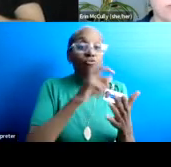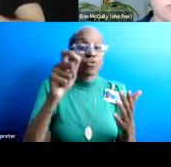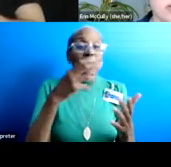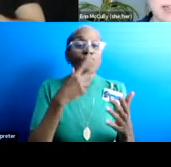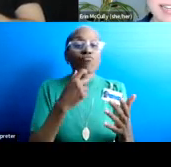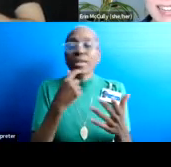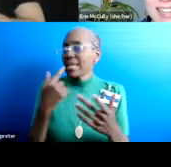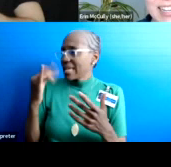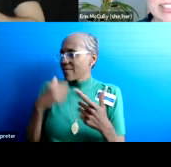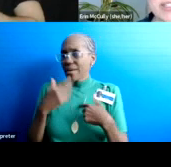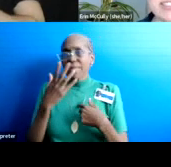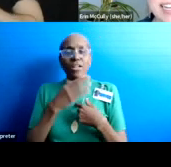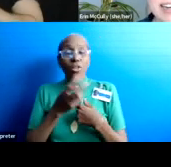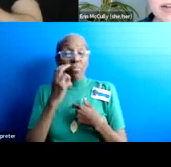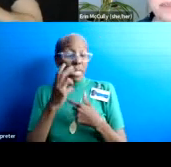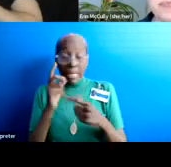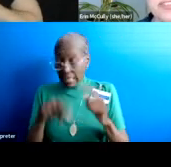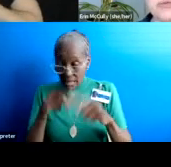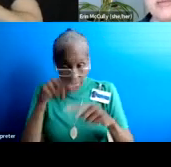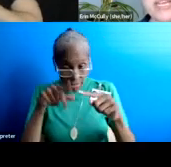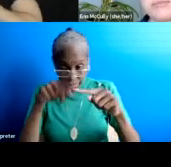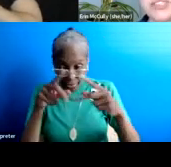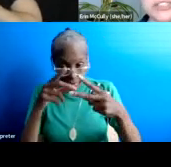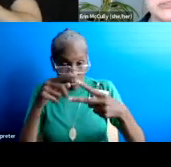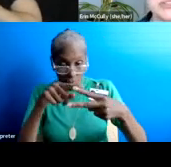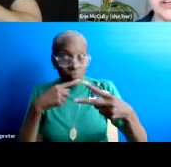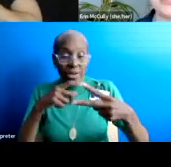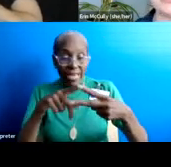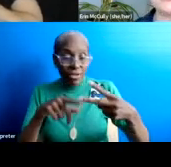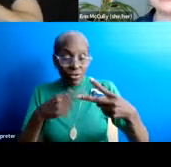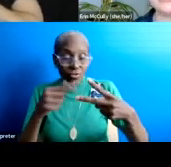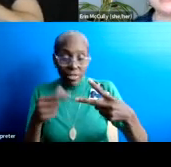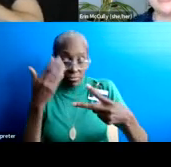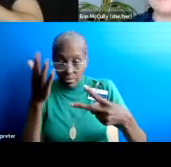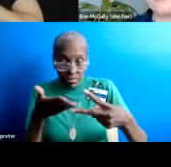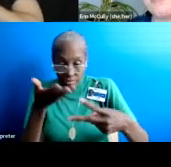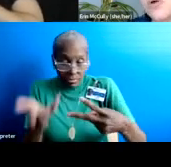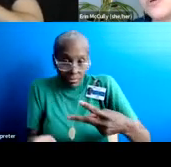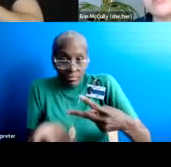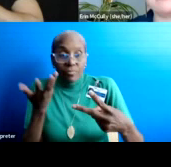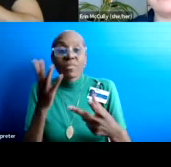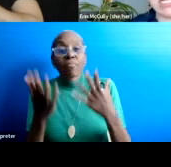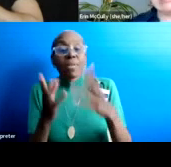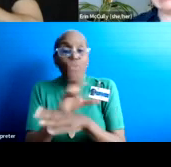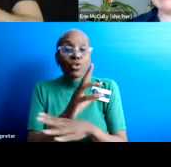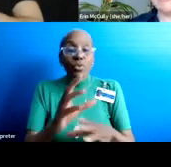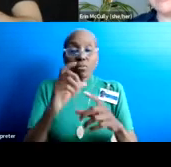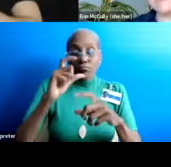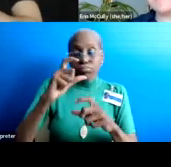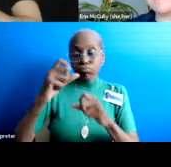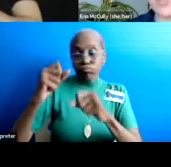bit, unfortunately. So instead, you might be able to, use bold